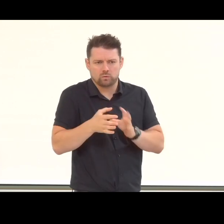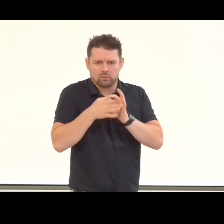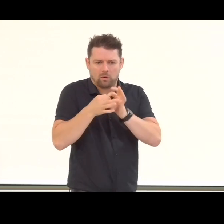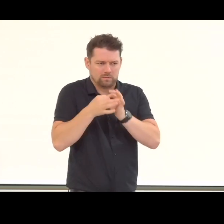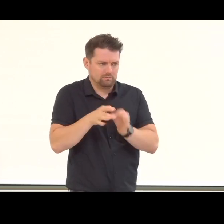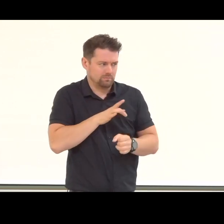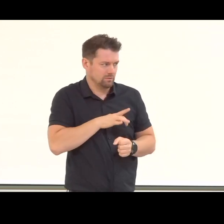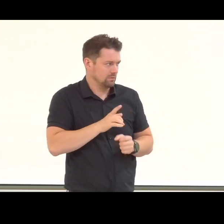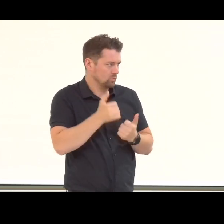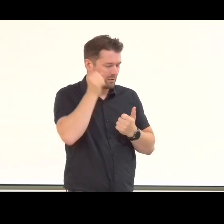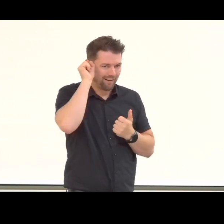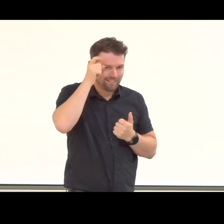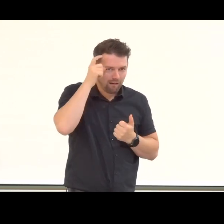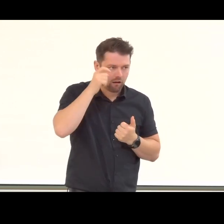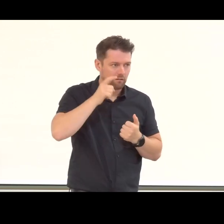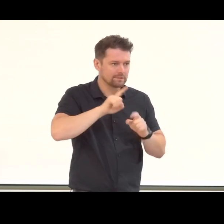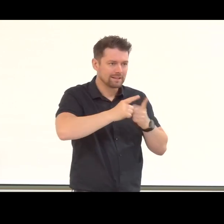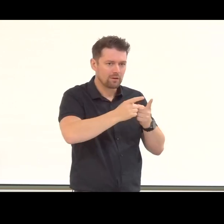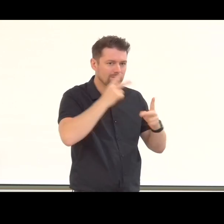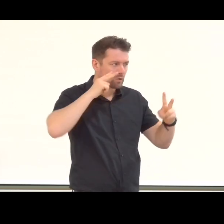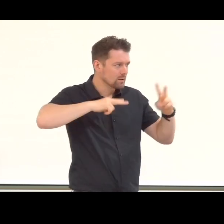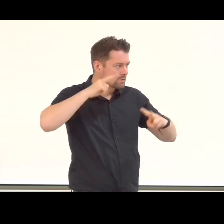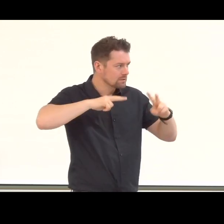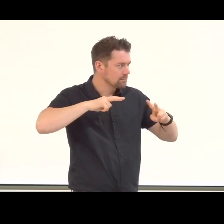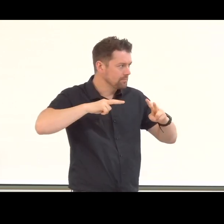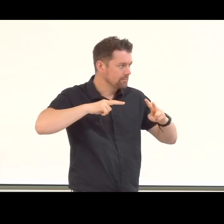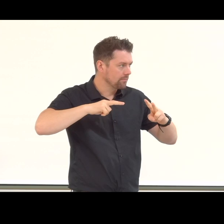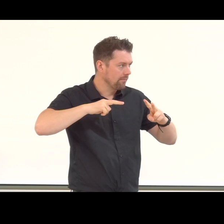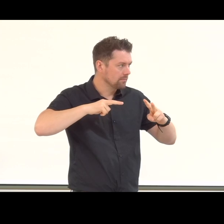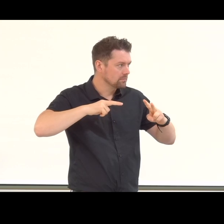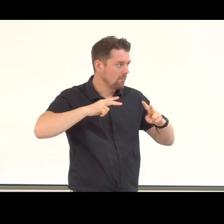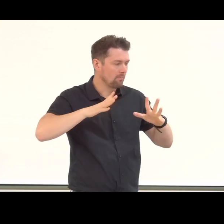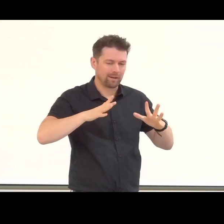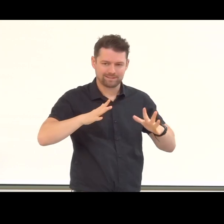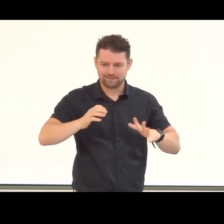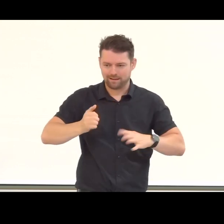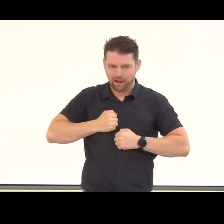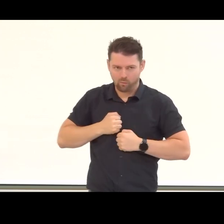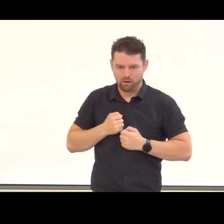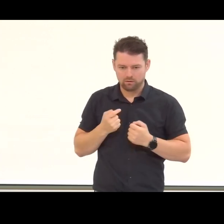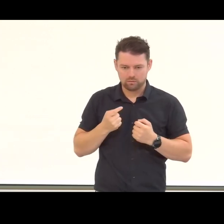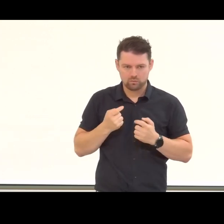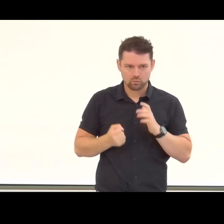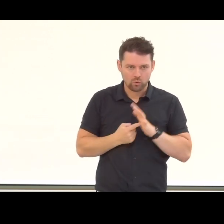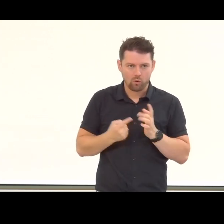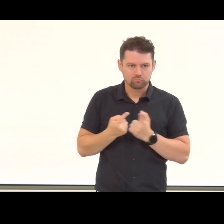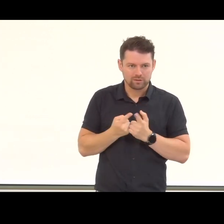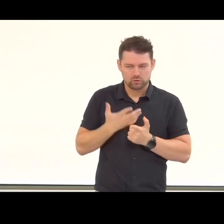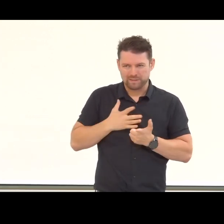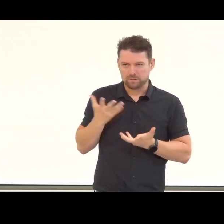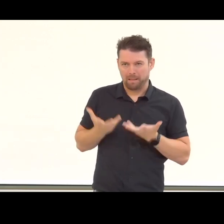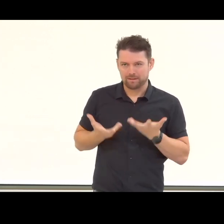great idea to get other perspectives. But as you mentioned, it's also one of our core products. So we have to balance this